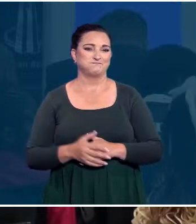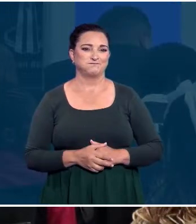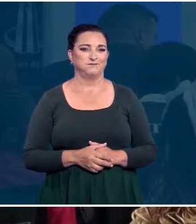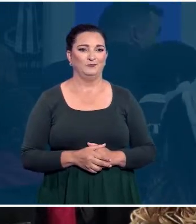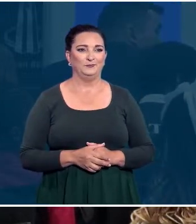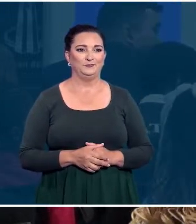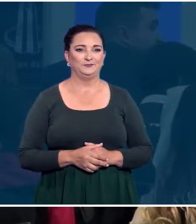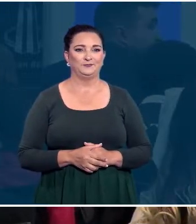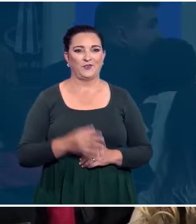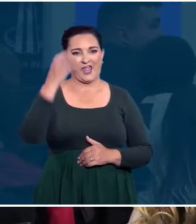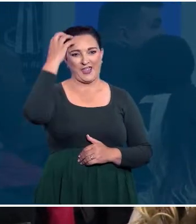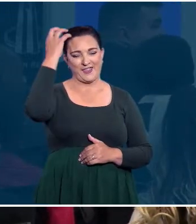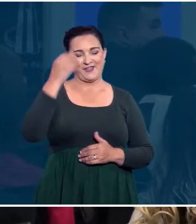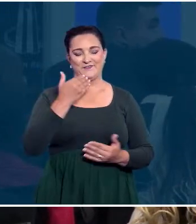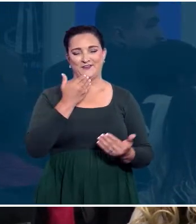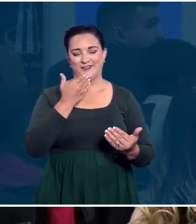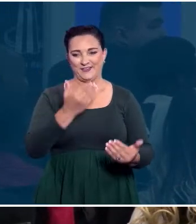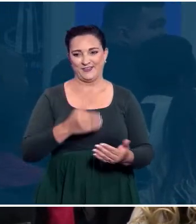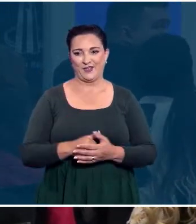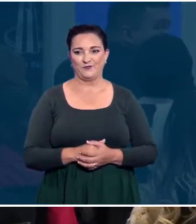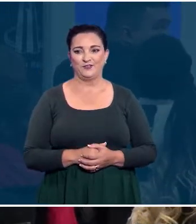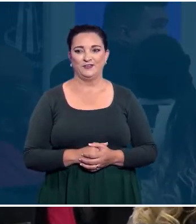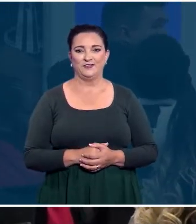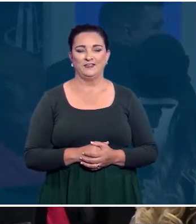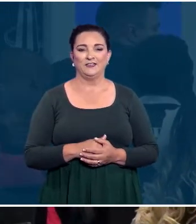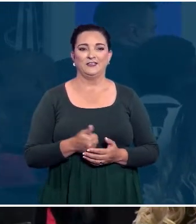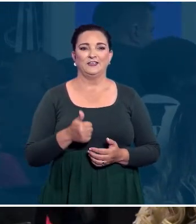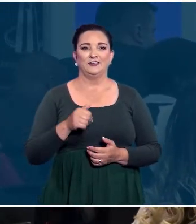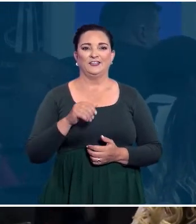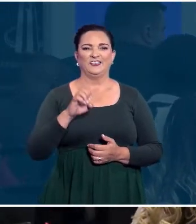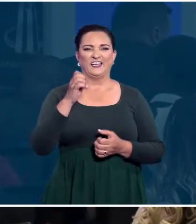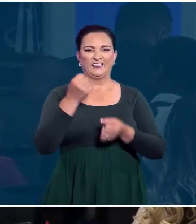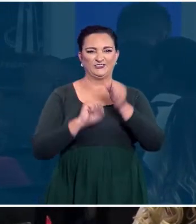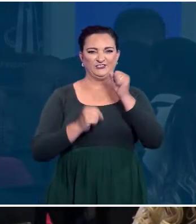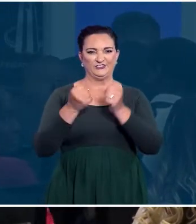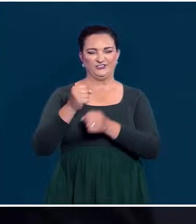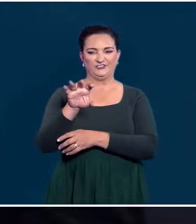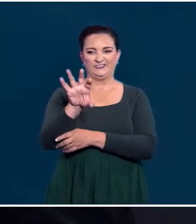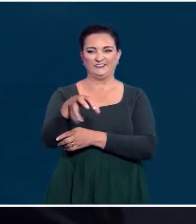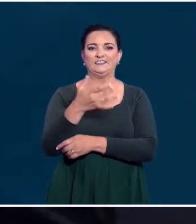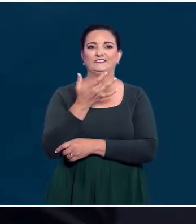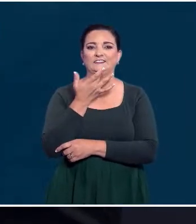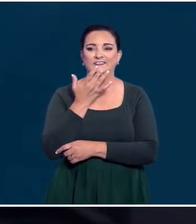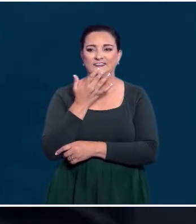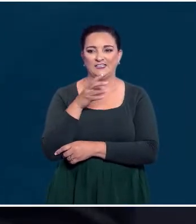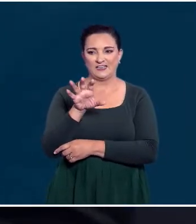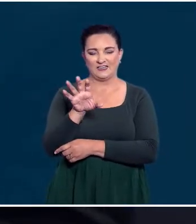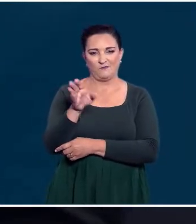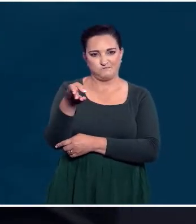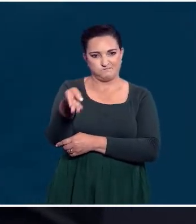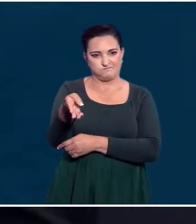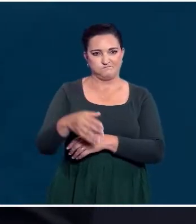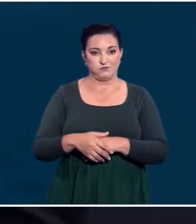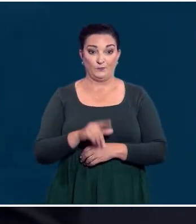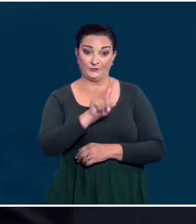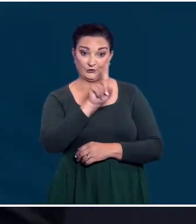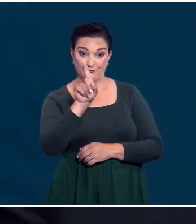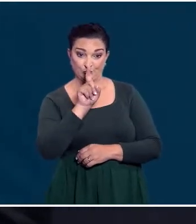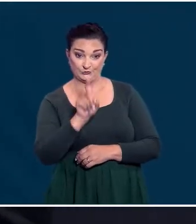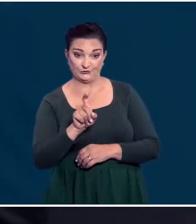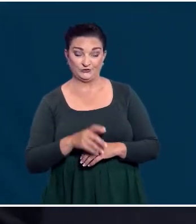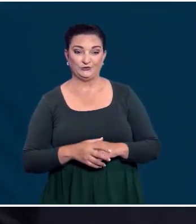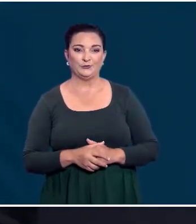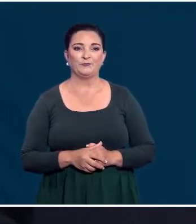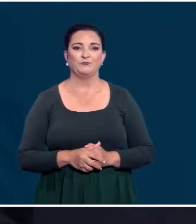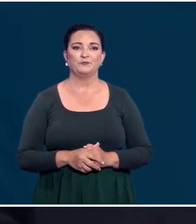Thank you, Governor. Tafadzo Chipanguza from the steel and engineering sector. My question is, while I understand the